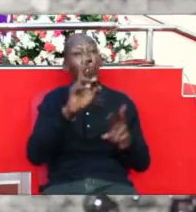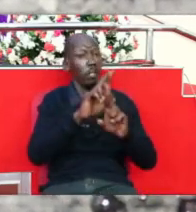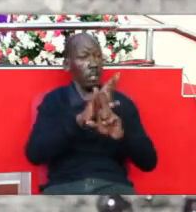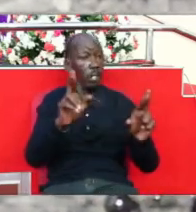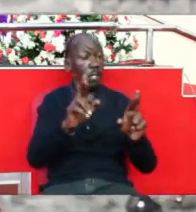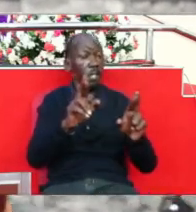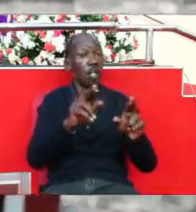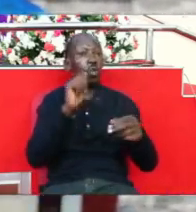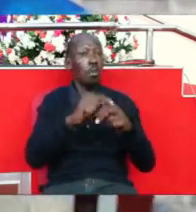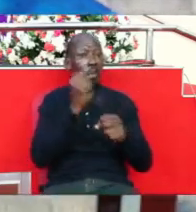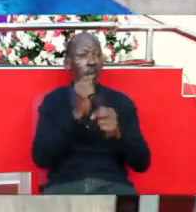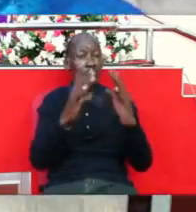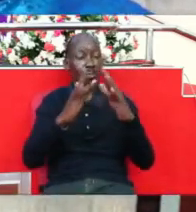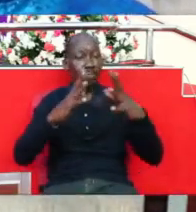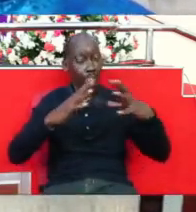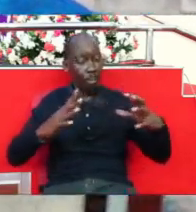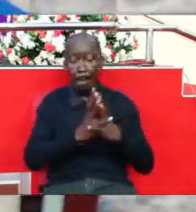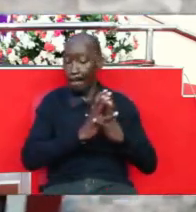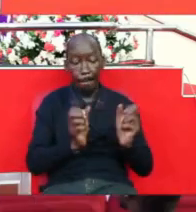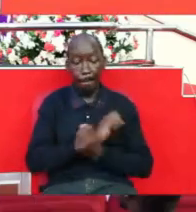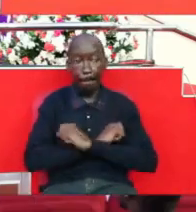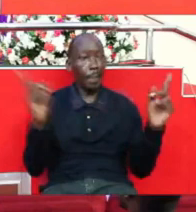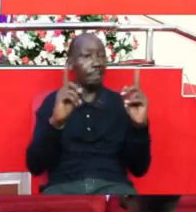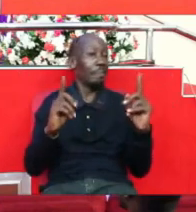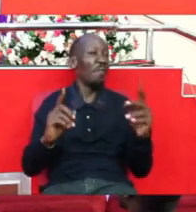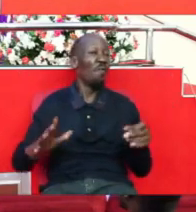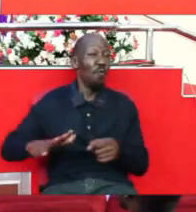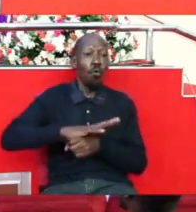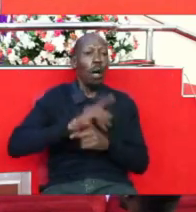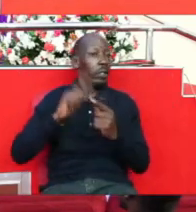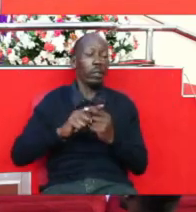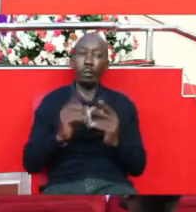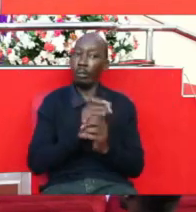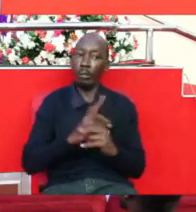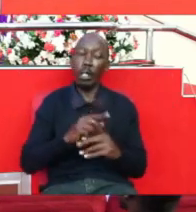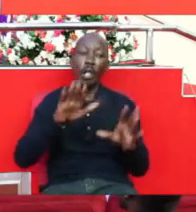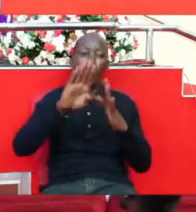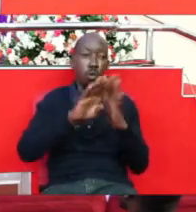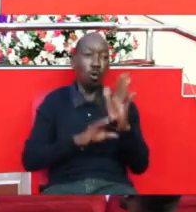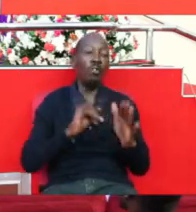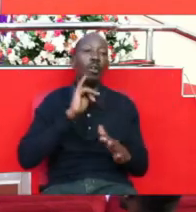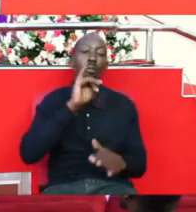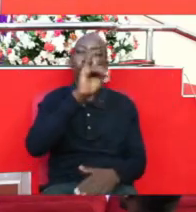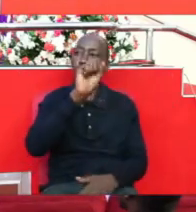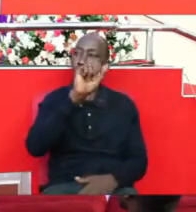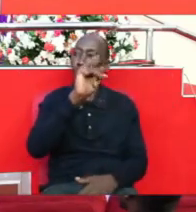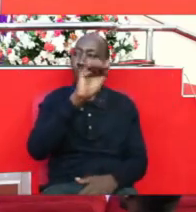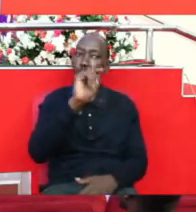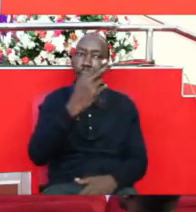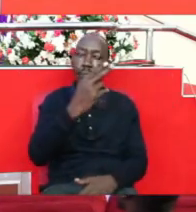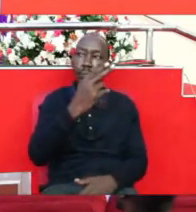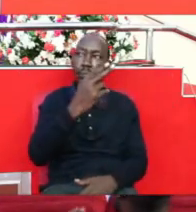burst your territory. Kwa sababu Mungu ako tayari kuzidisha miliki zako. In the book of Isaiah 54 verse 2 and 3.